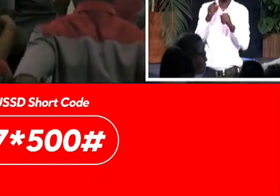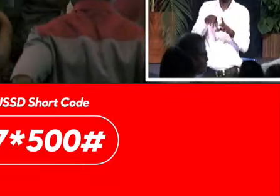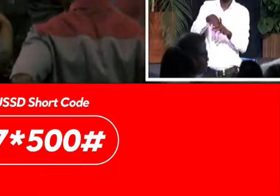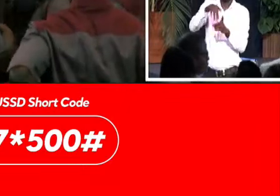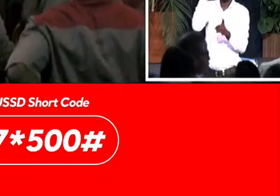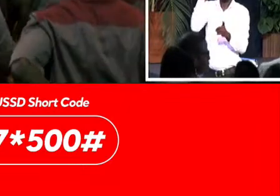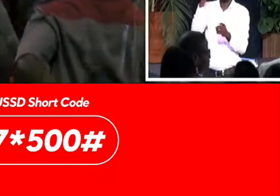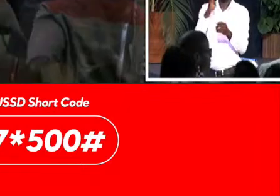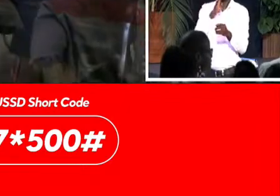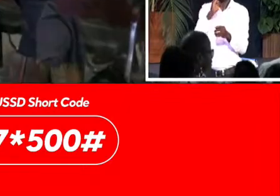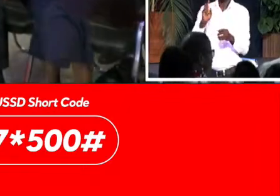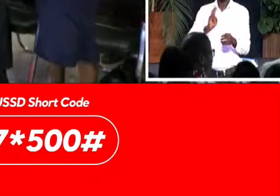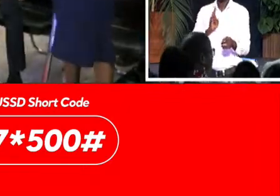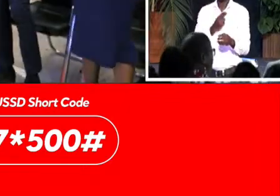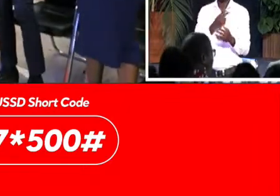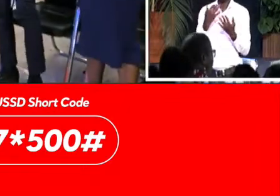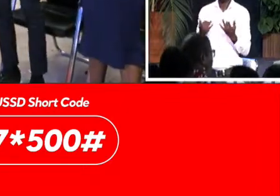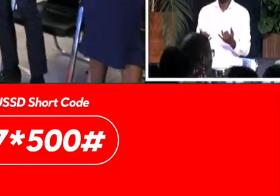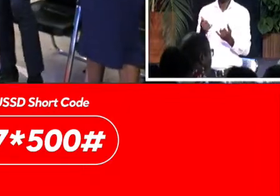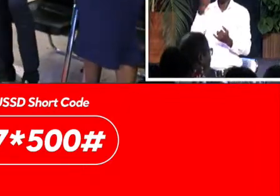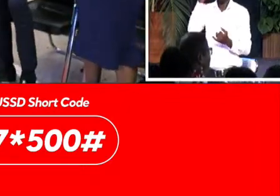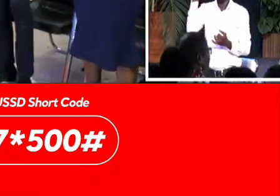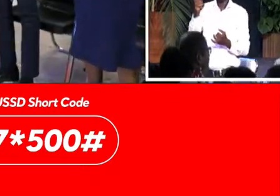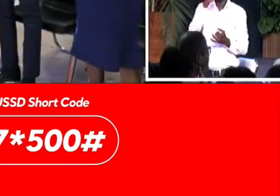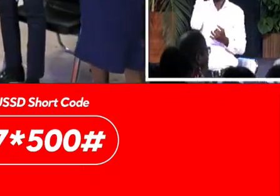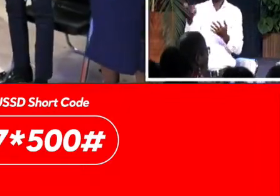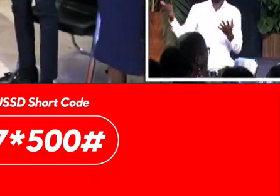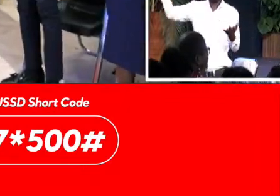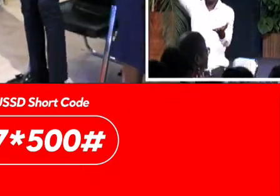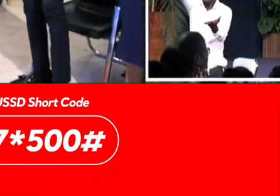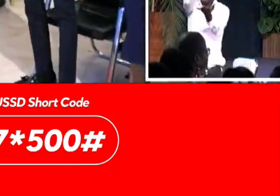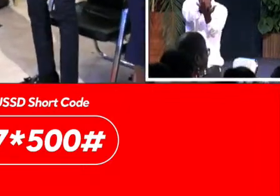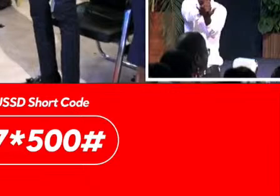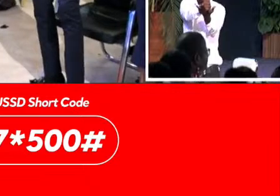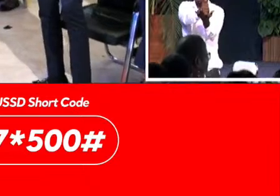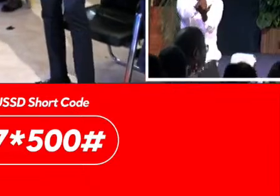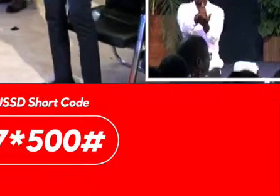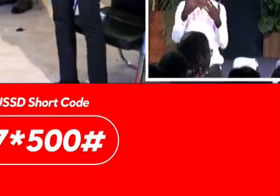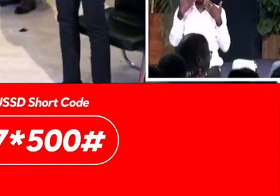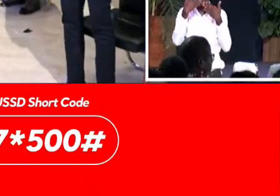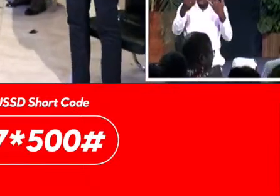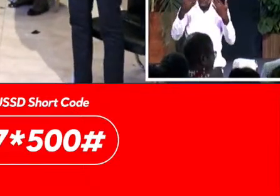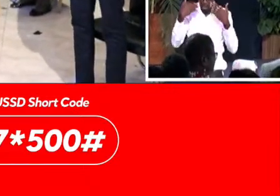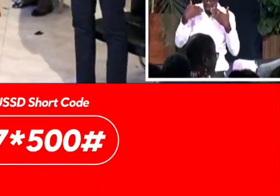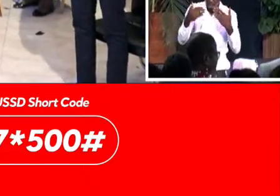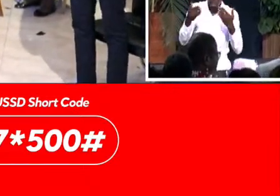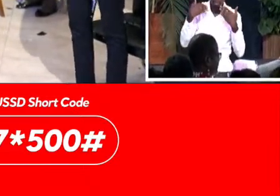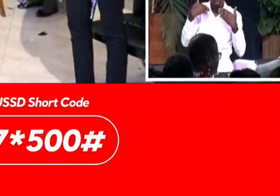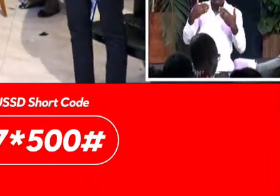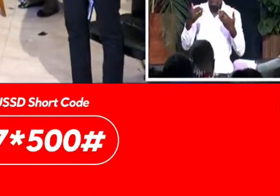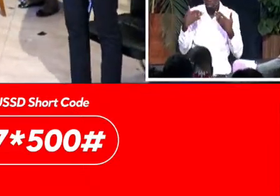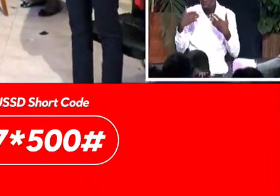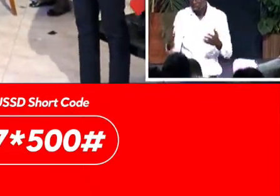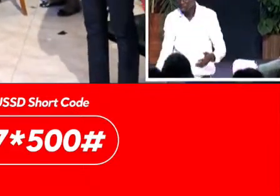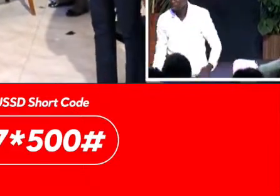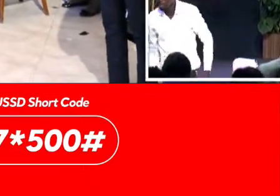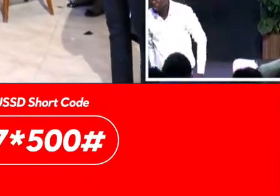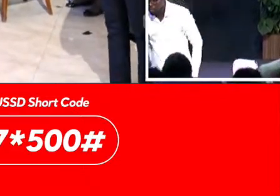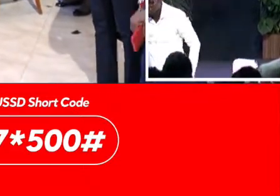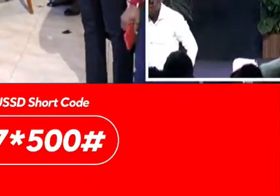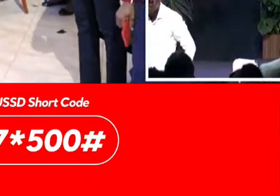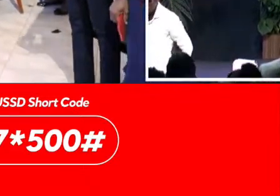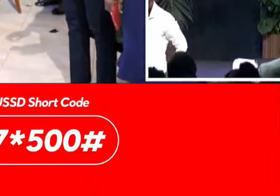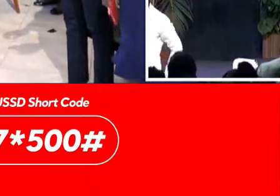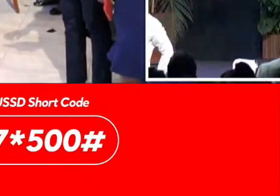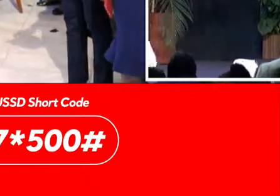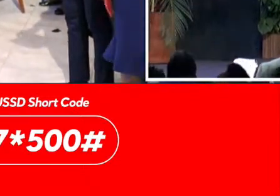Spirit be with us now and forevermore. Amen. Thank you very much. If on a Sunday you are in the vicinity, join us here at the